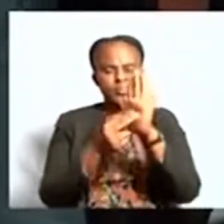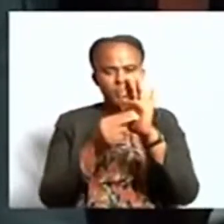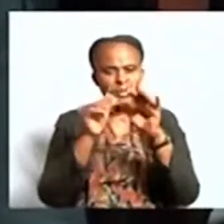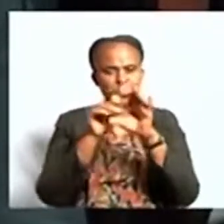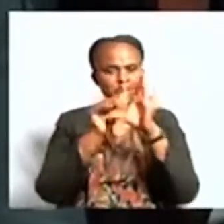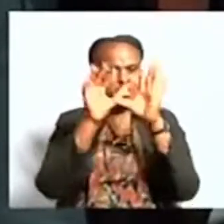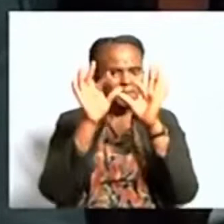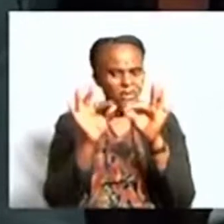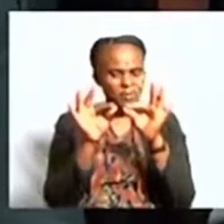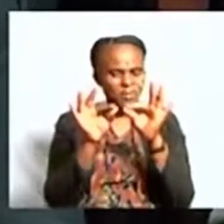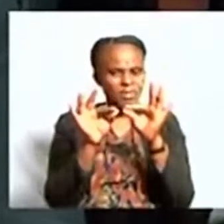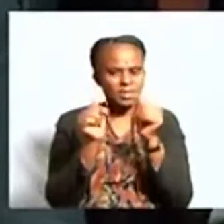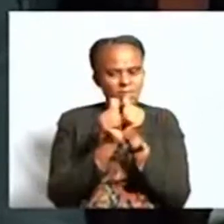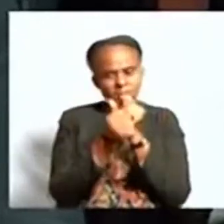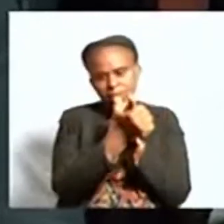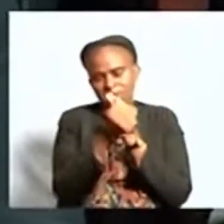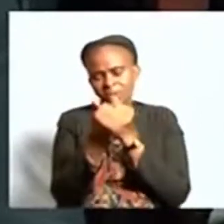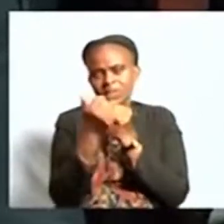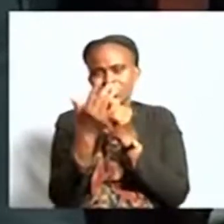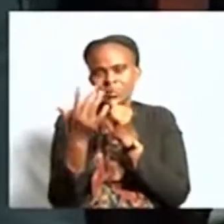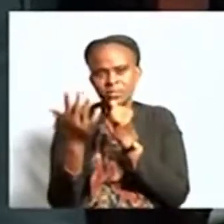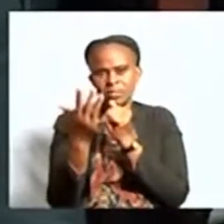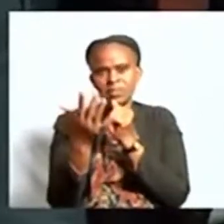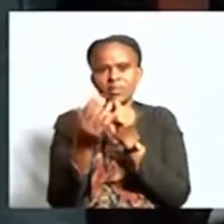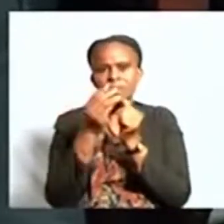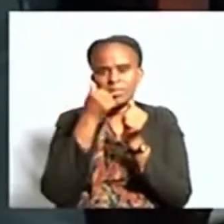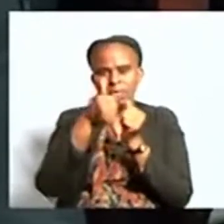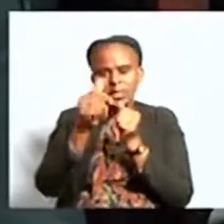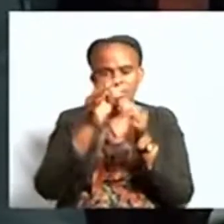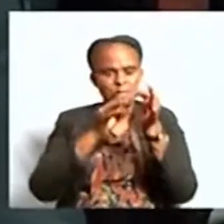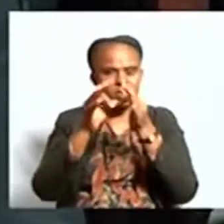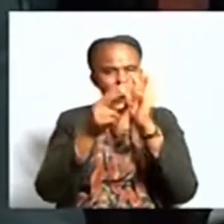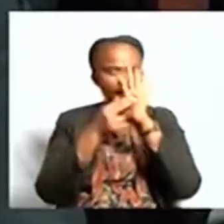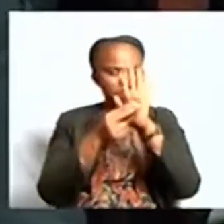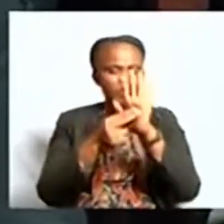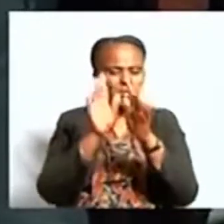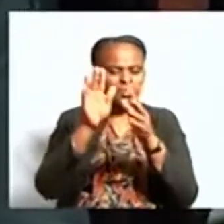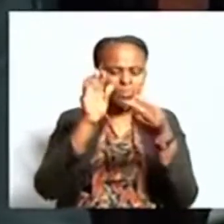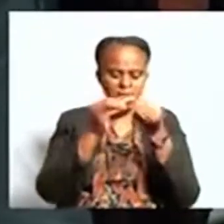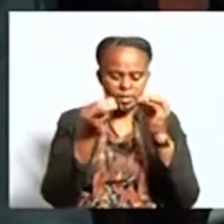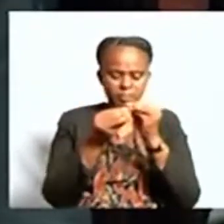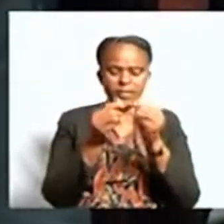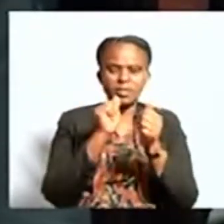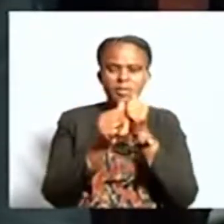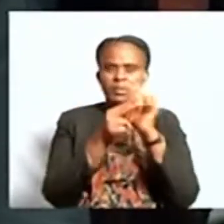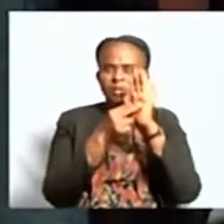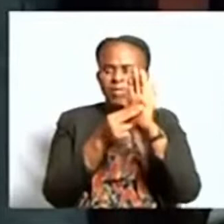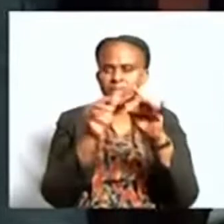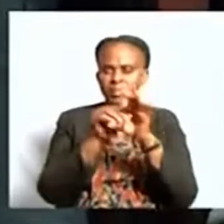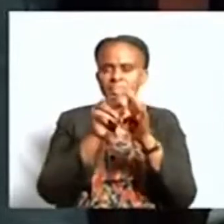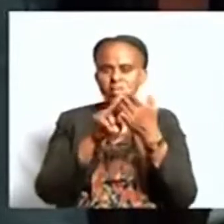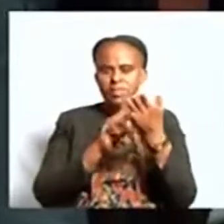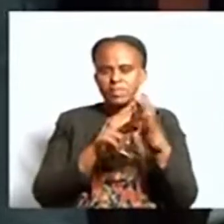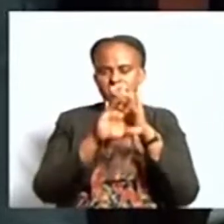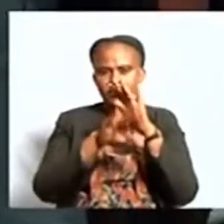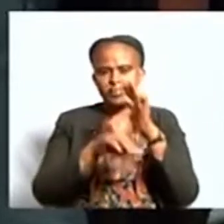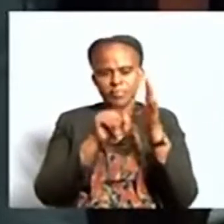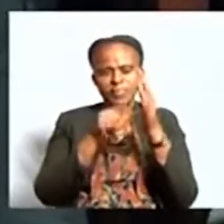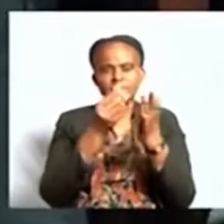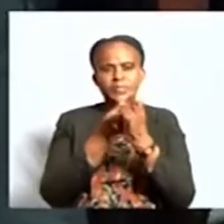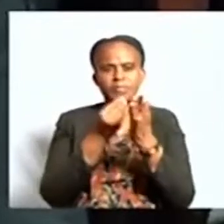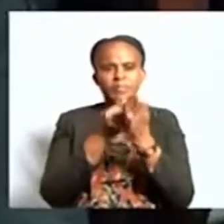accounts and other various things. So they should have indicated the figures being indicated in the report are those in the financial